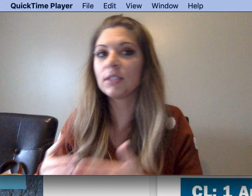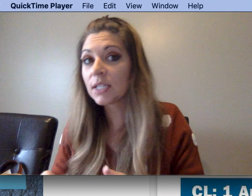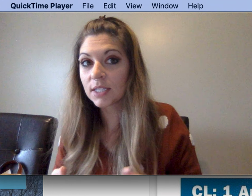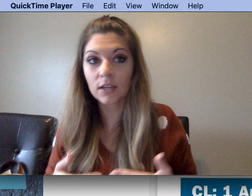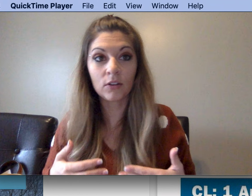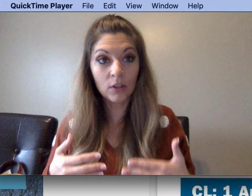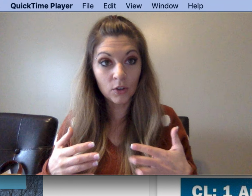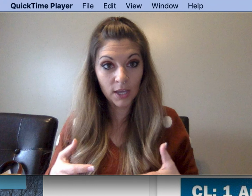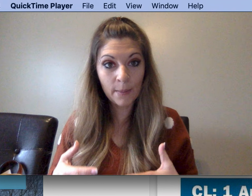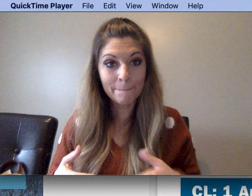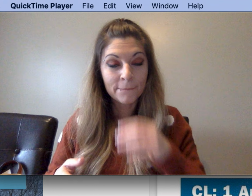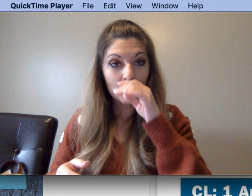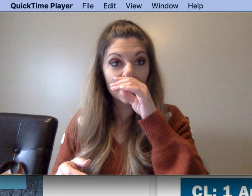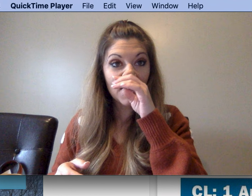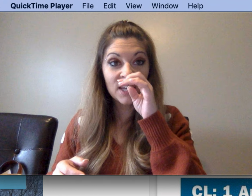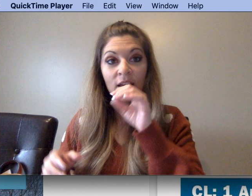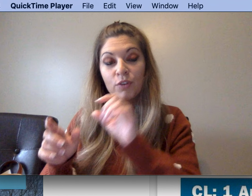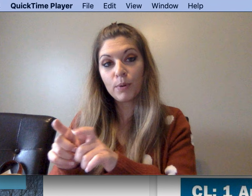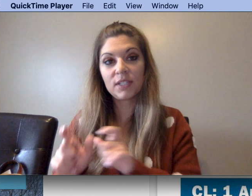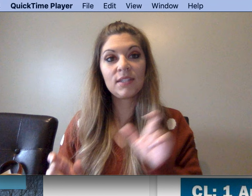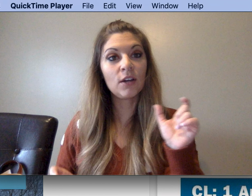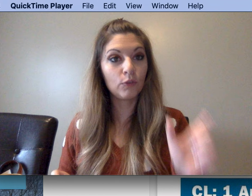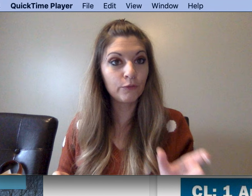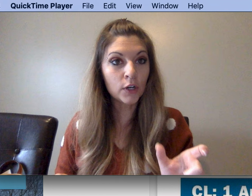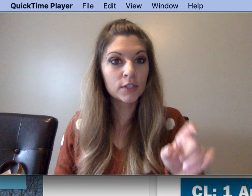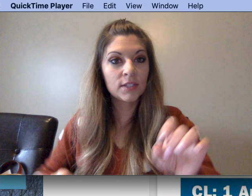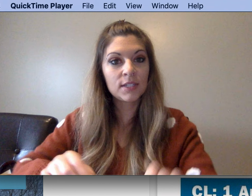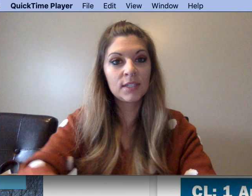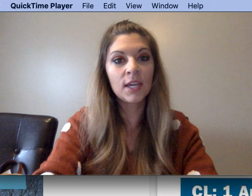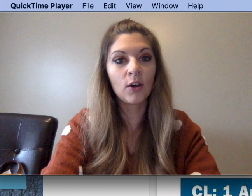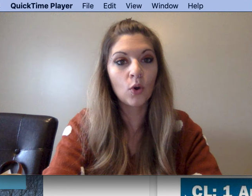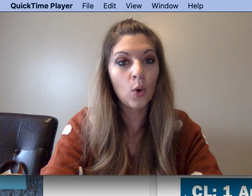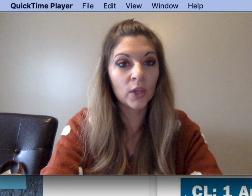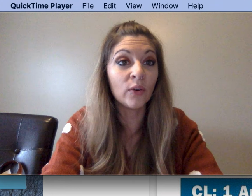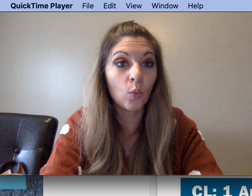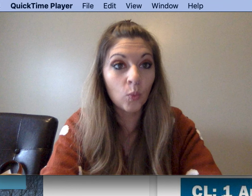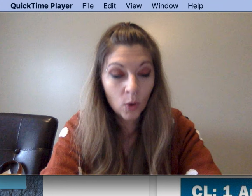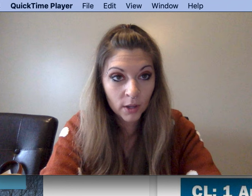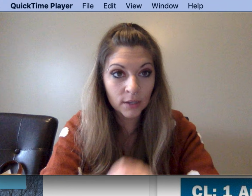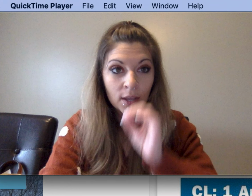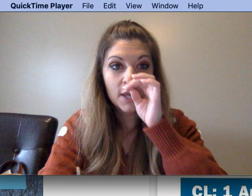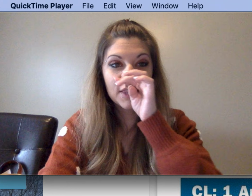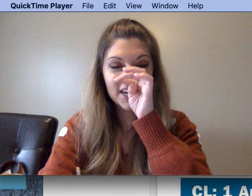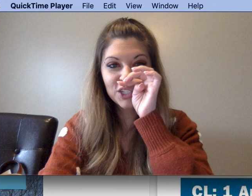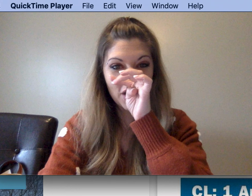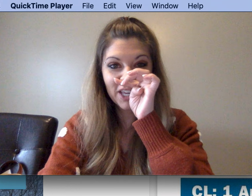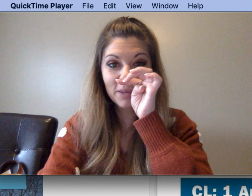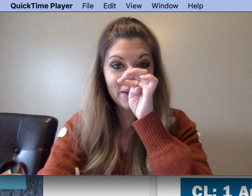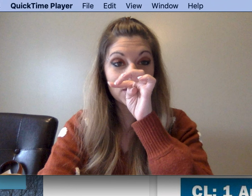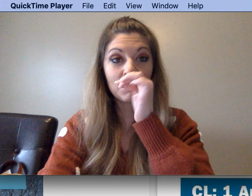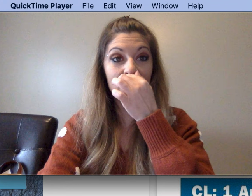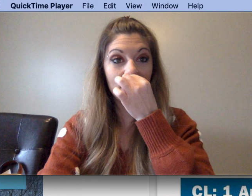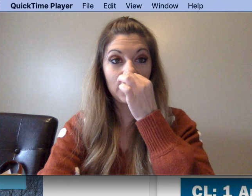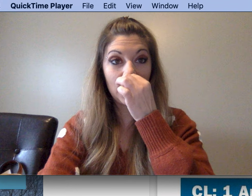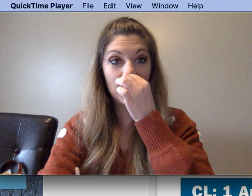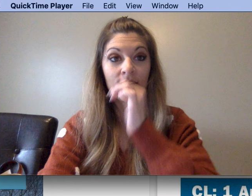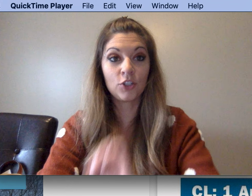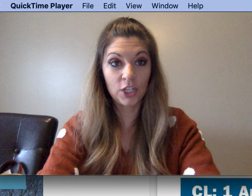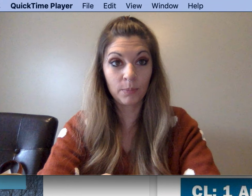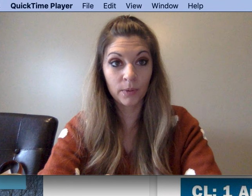BPCL, a DCL, okay? But then if you put CL first, CL:1, that is talking about the